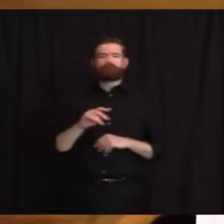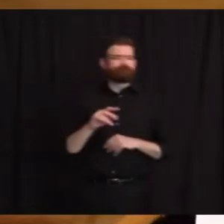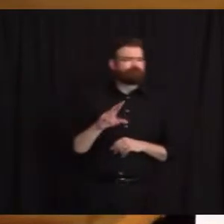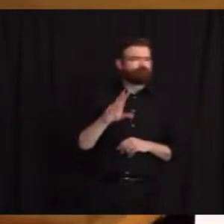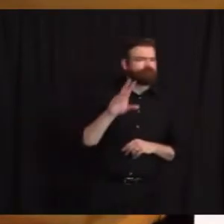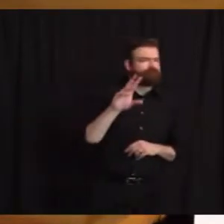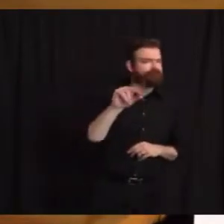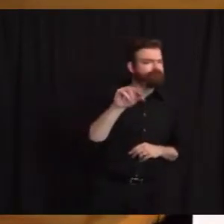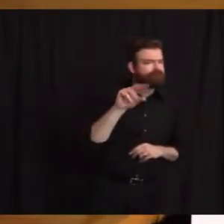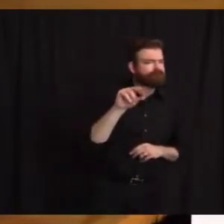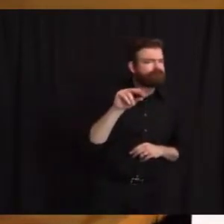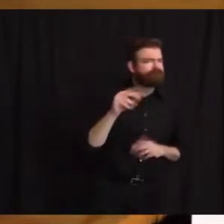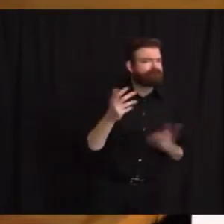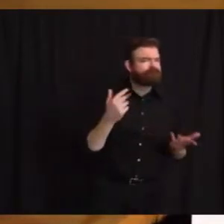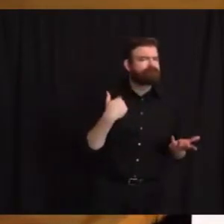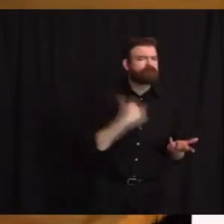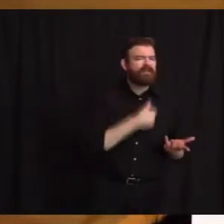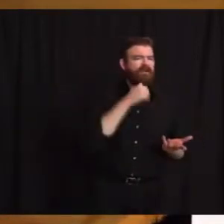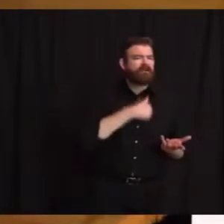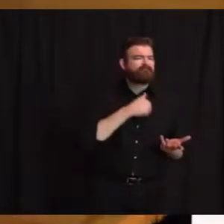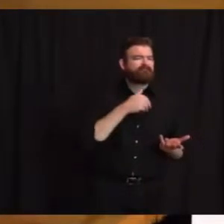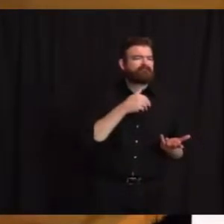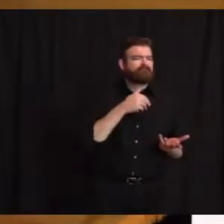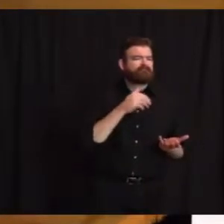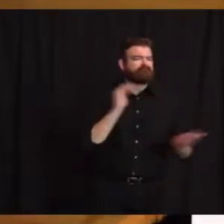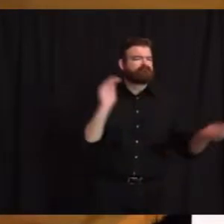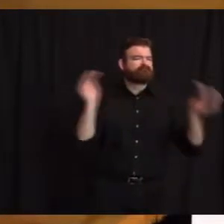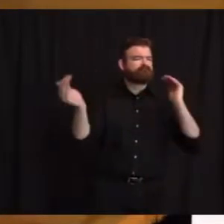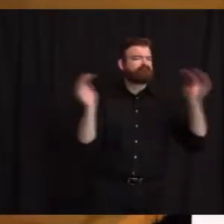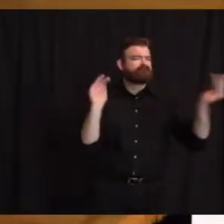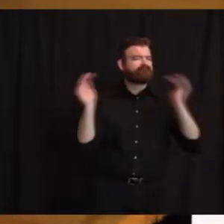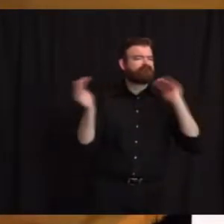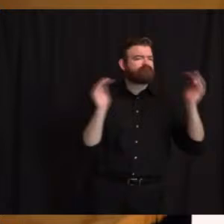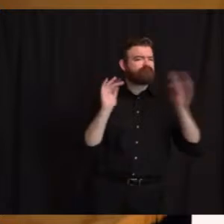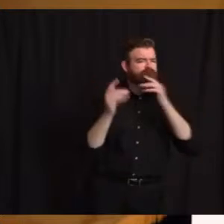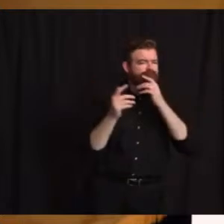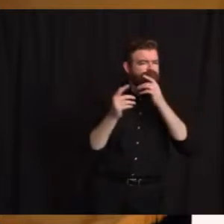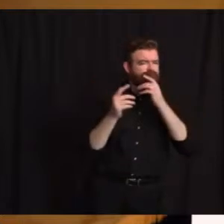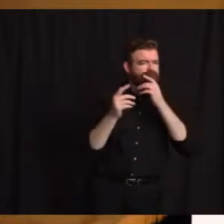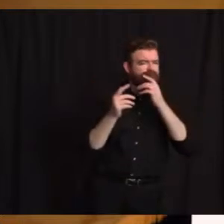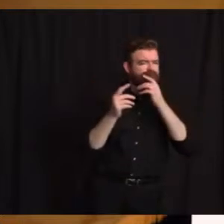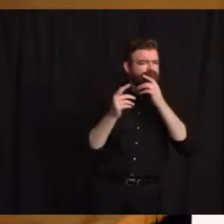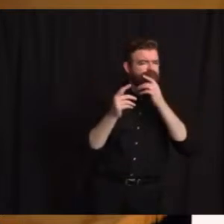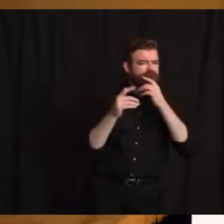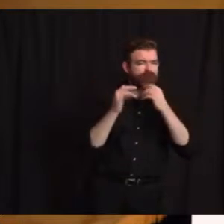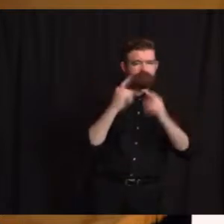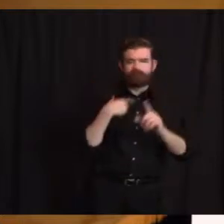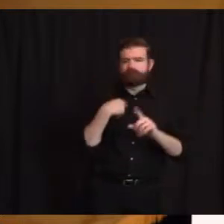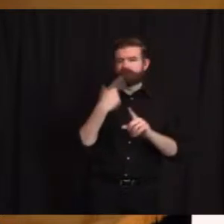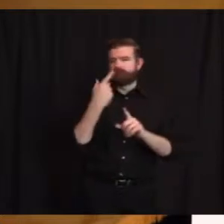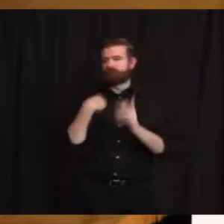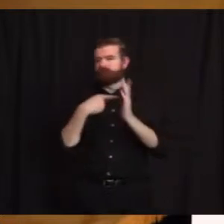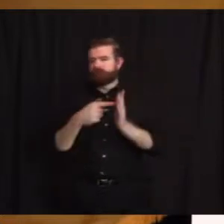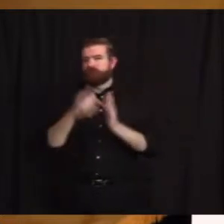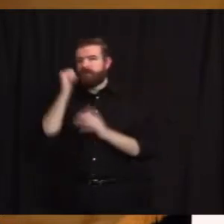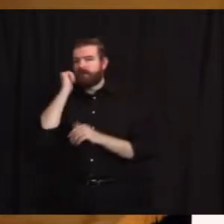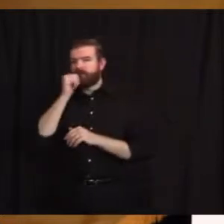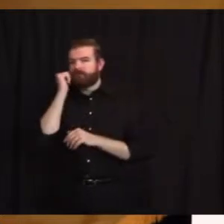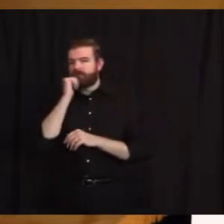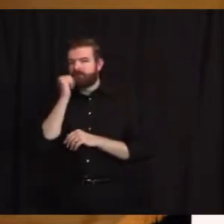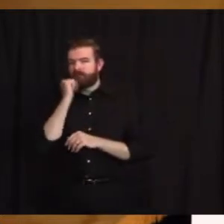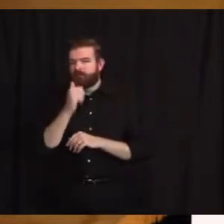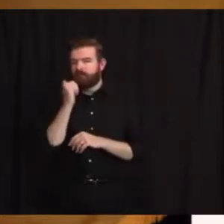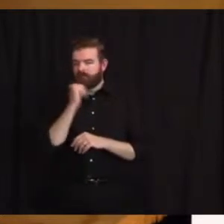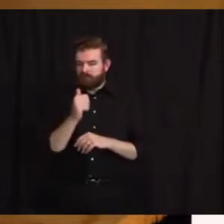mean, if you. I mean, we show the positives every day, and we Yeah. show the fatalities every day from long-term care facilities. What more did you want?